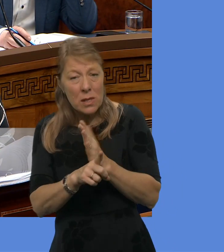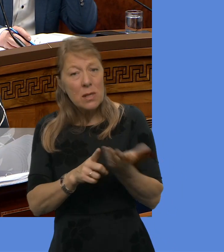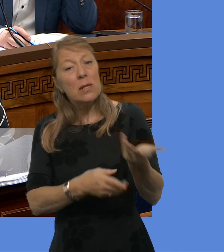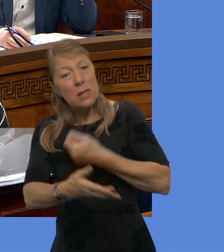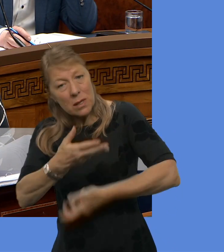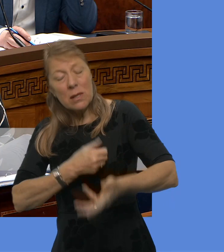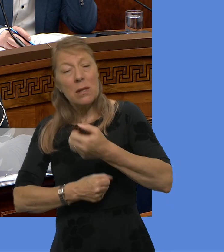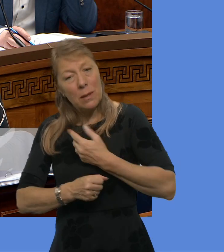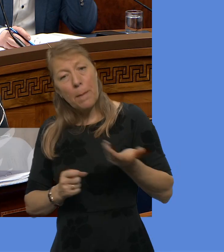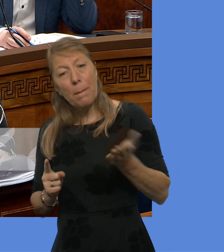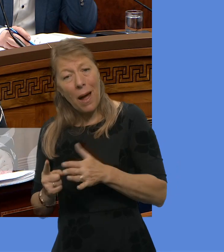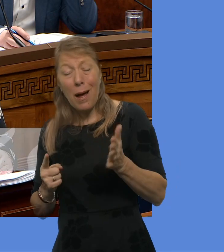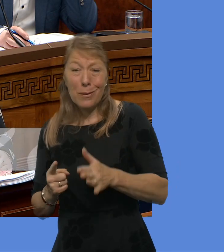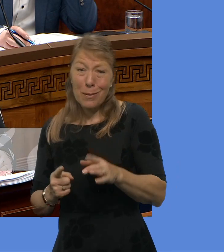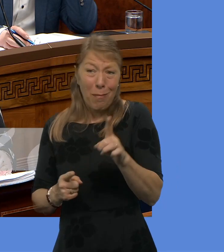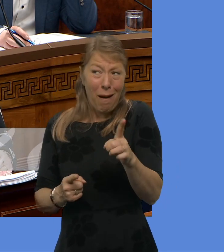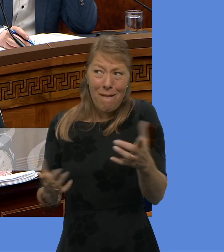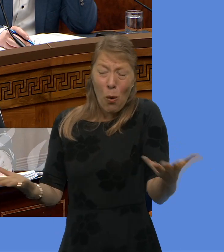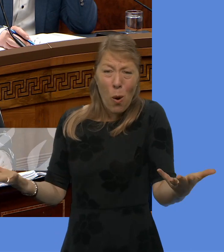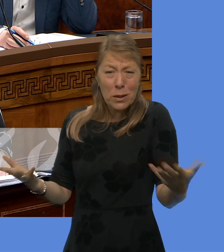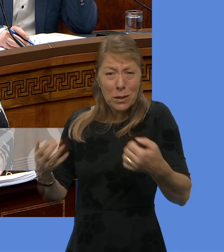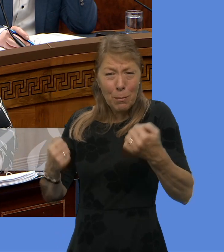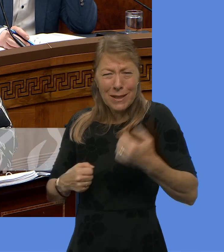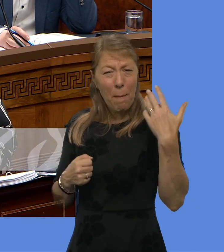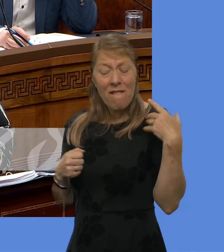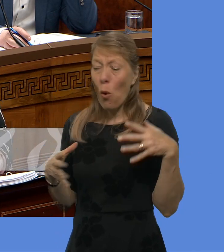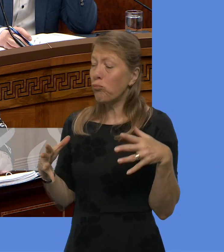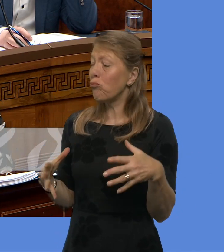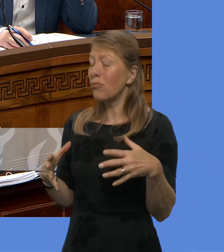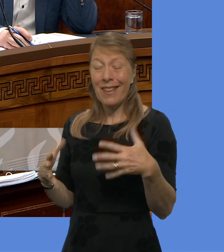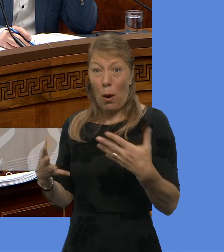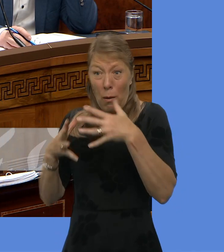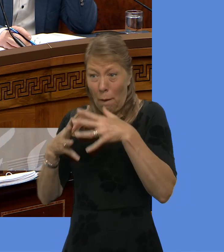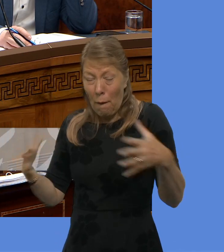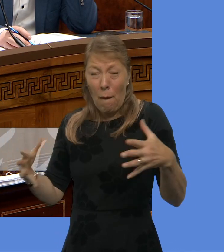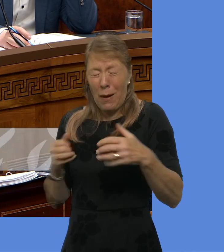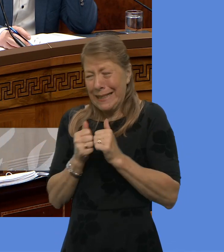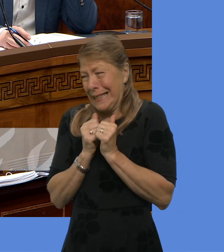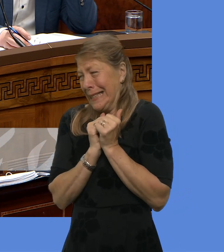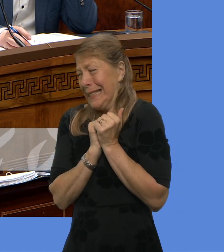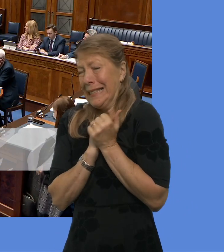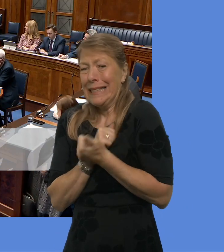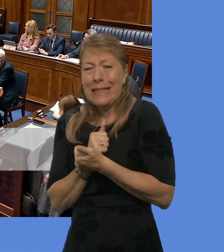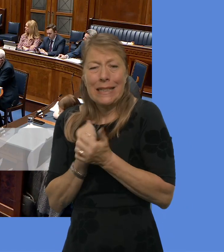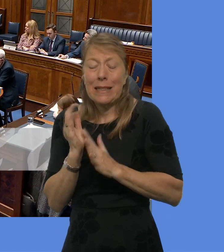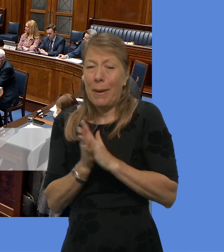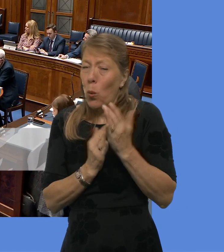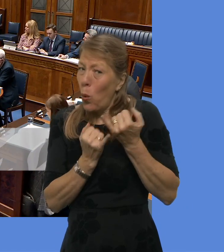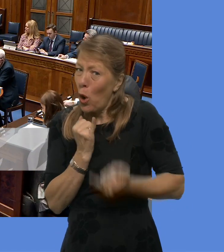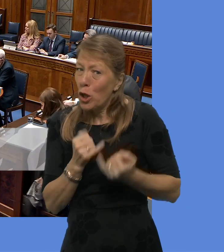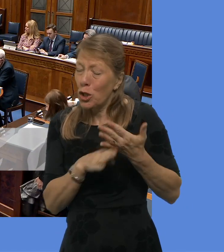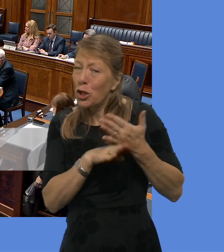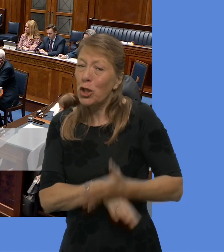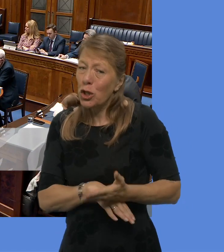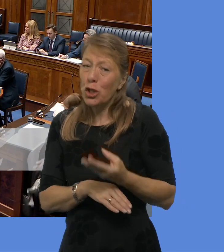more crowded and more difficult to manage and more stressful environments, it will have an impact on retention